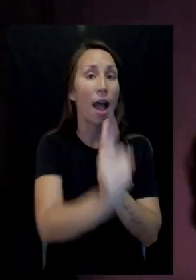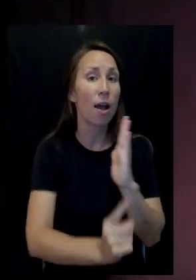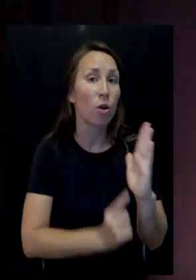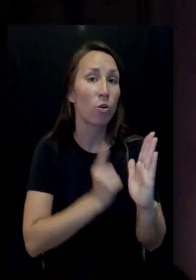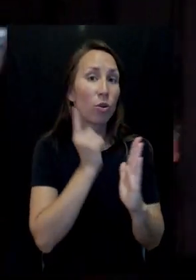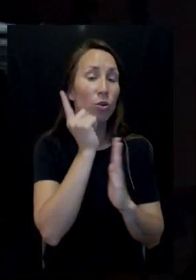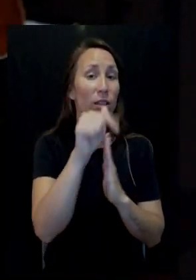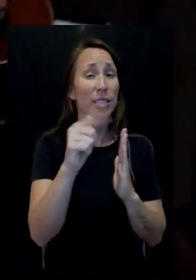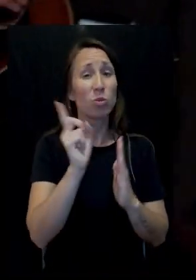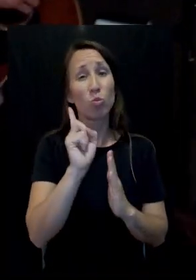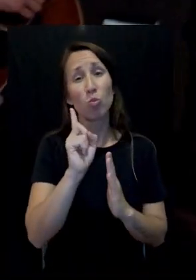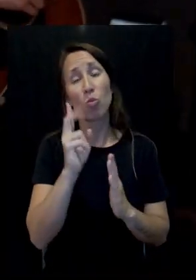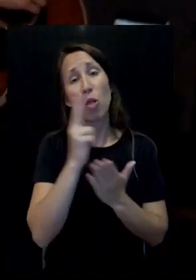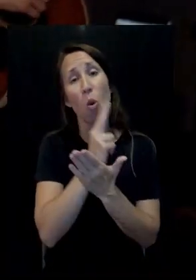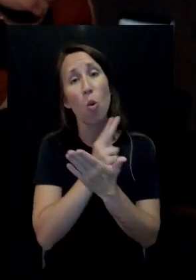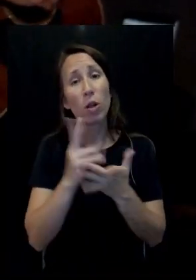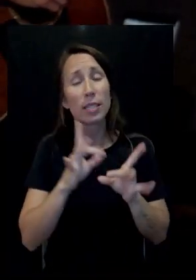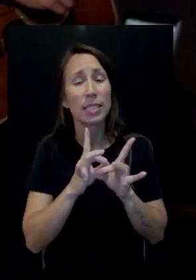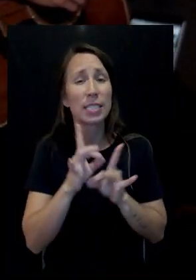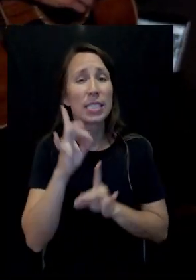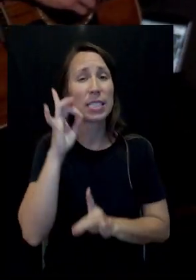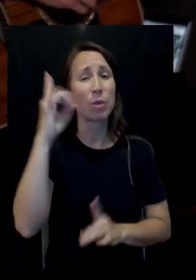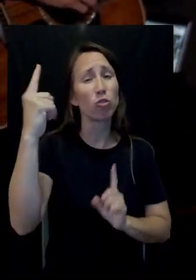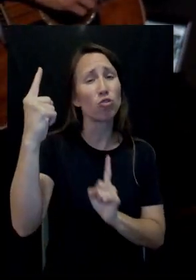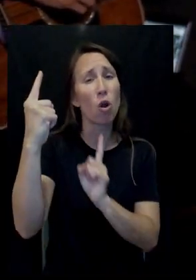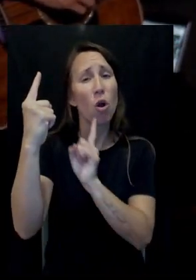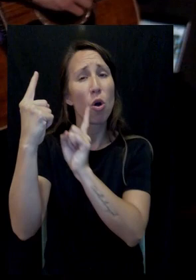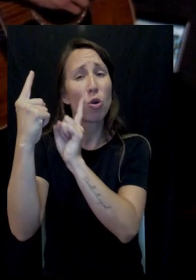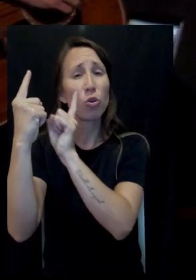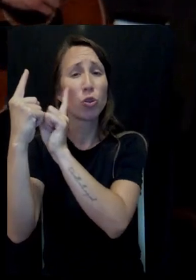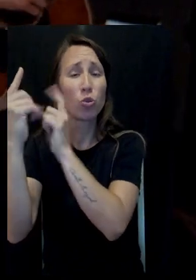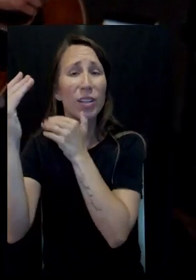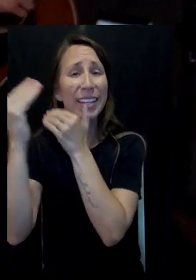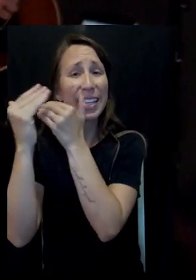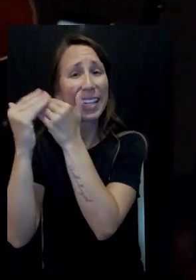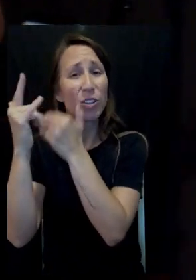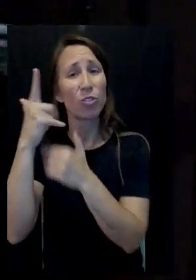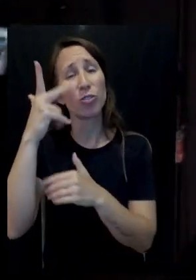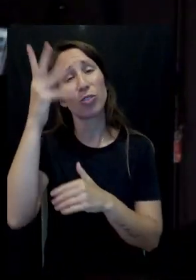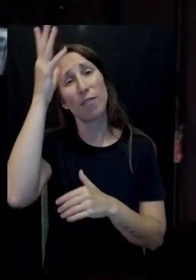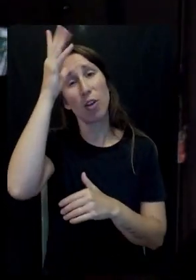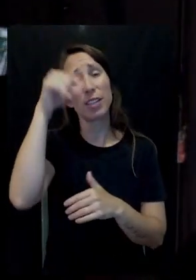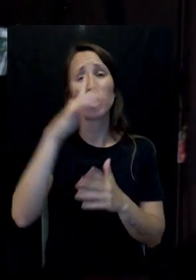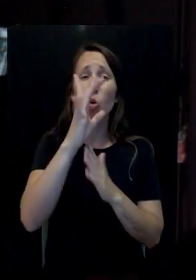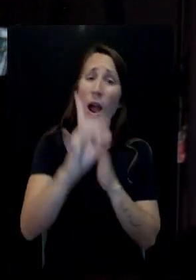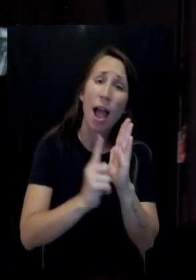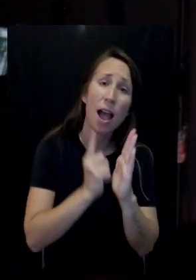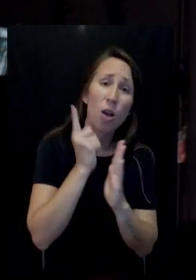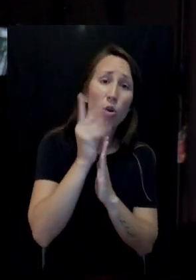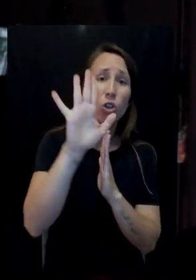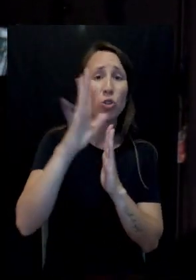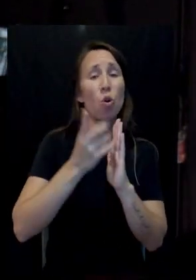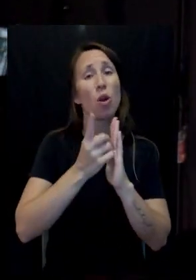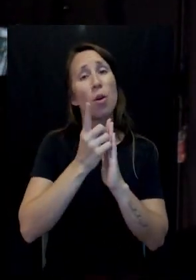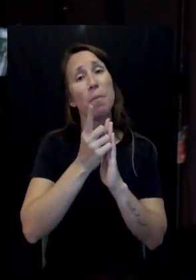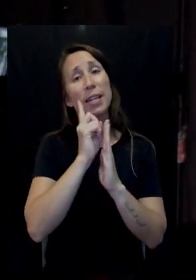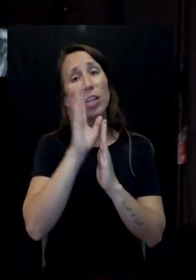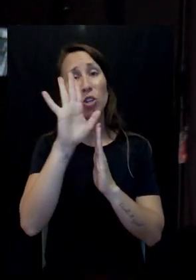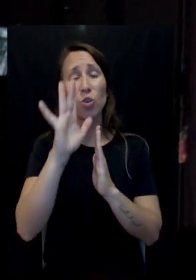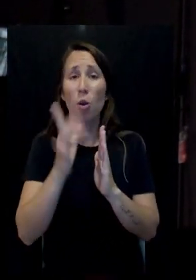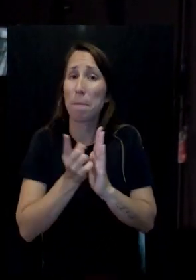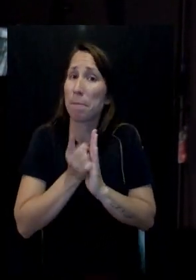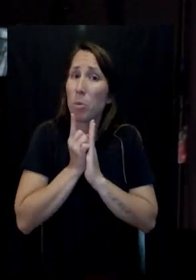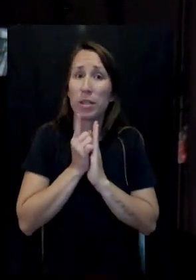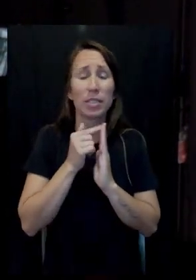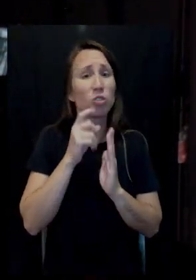Holy Spirit is drawing you near to the Father. I believe this is your hour. This is your minute. This is your moment. Don't wait another second.